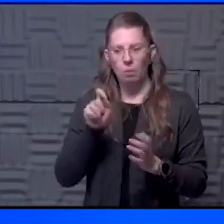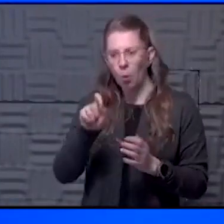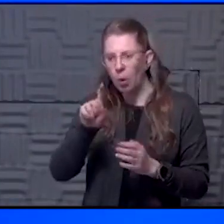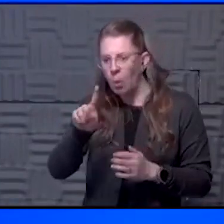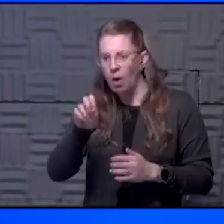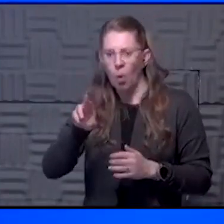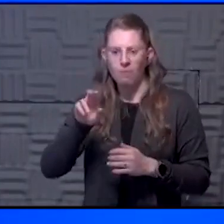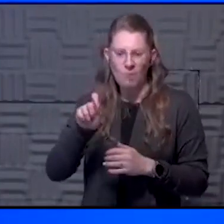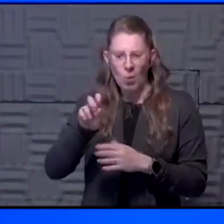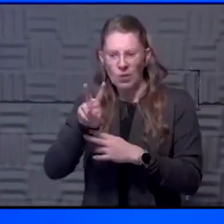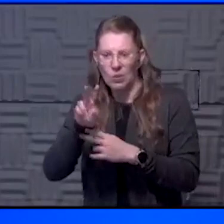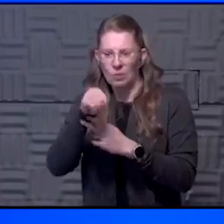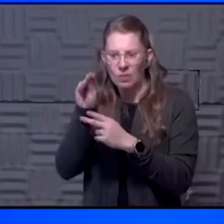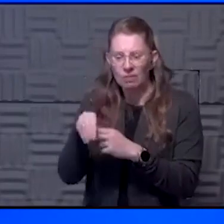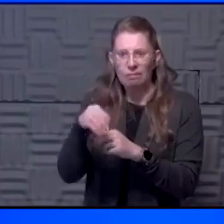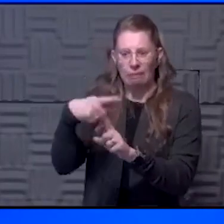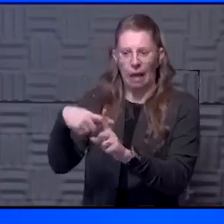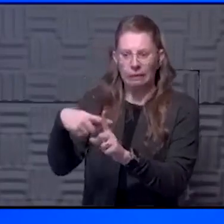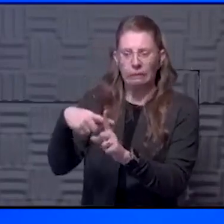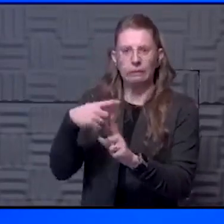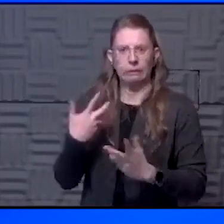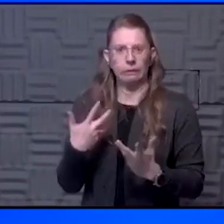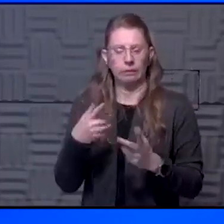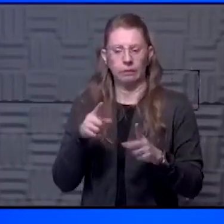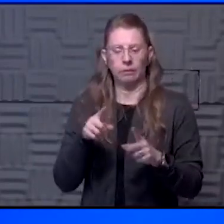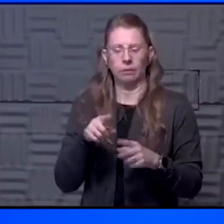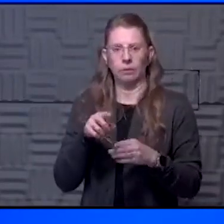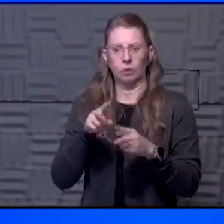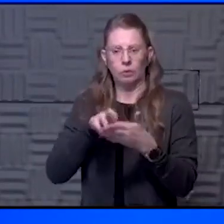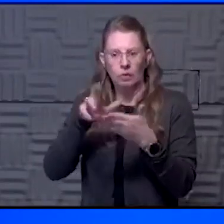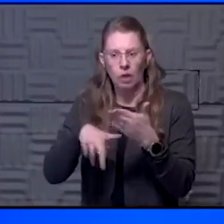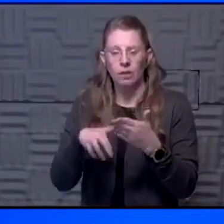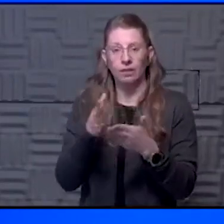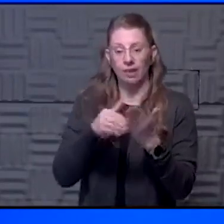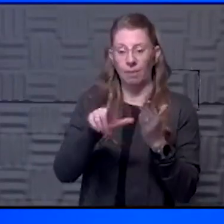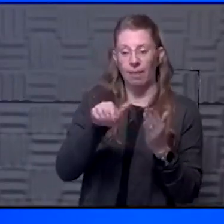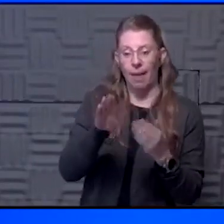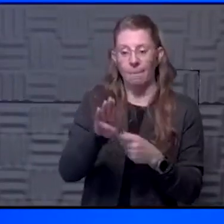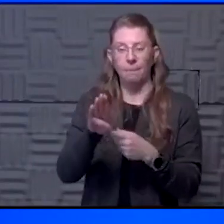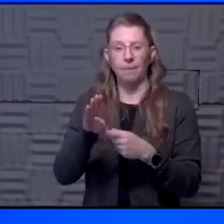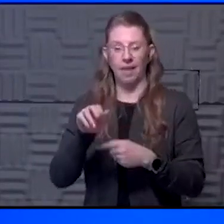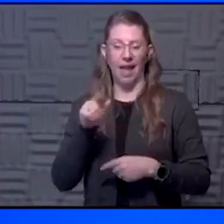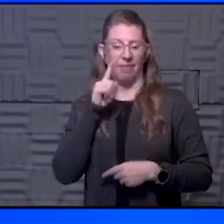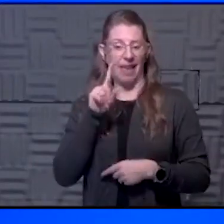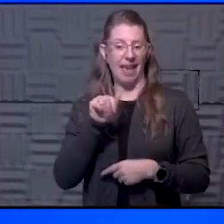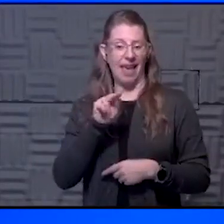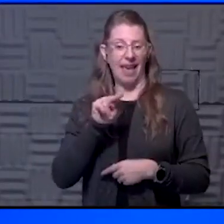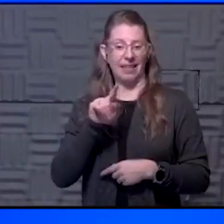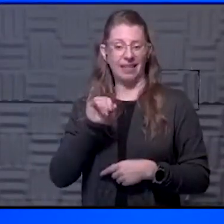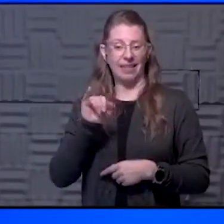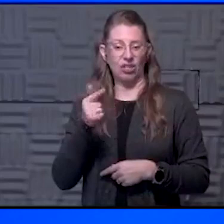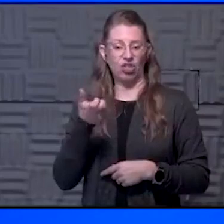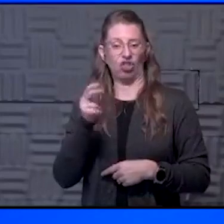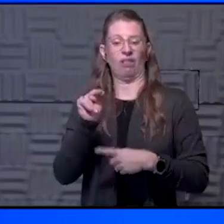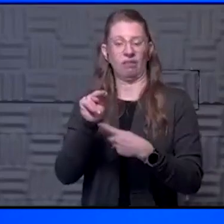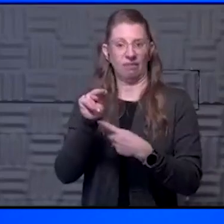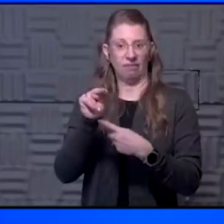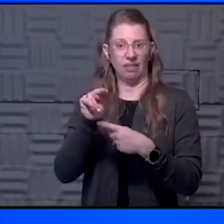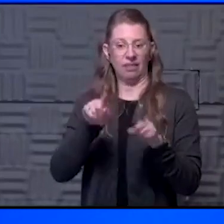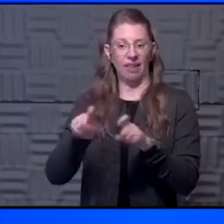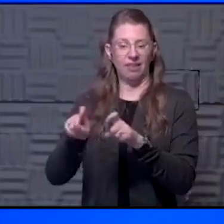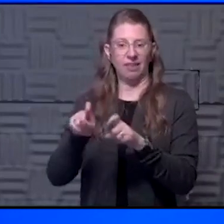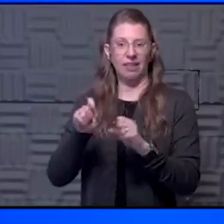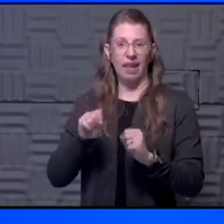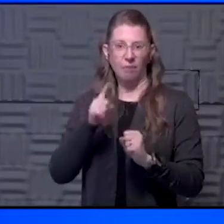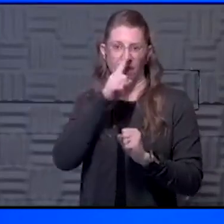or 0.2% positivity. In some of those labs, I would even argue maybe those are antigen tests, which we know can have false positive